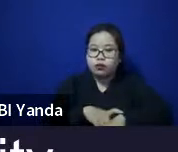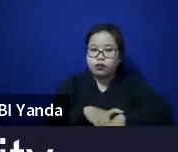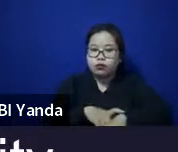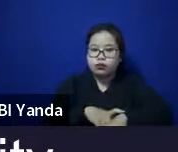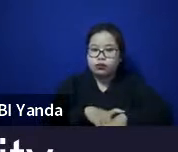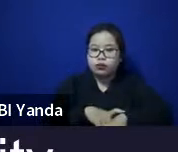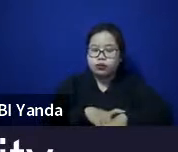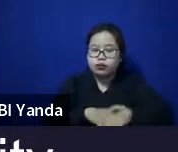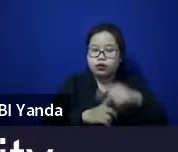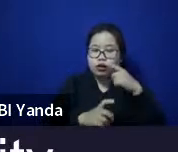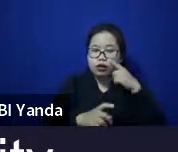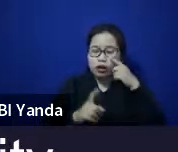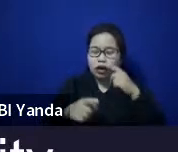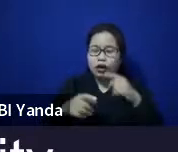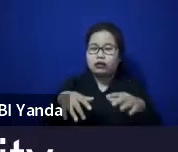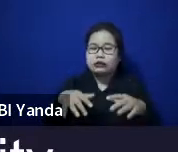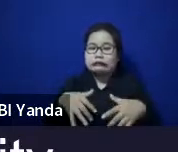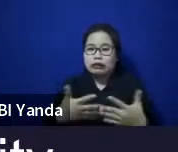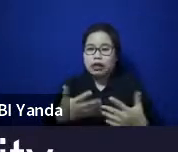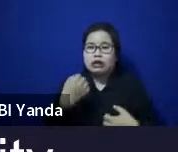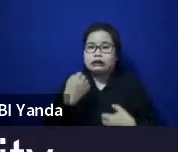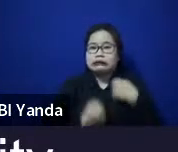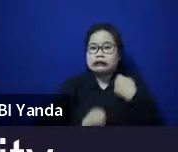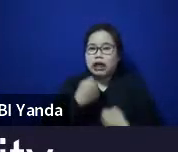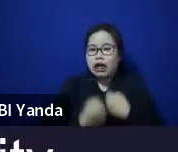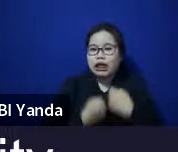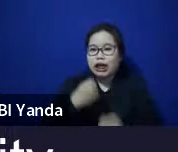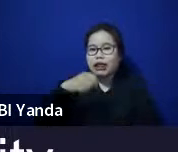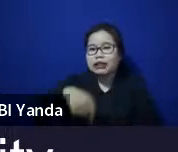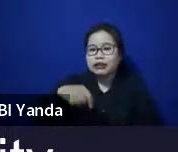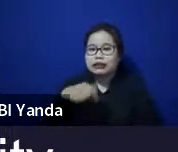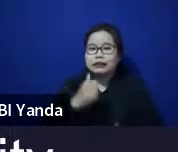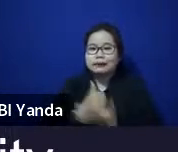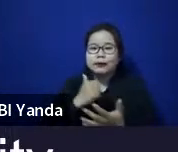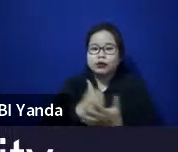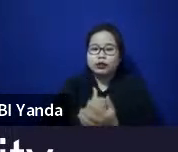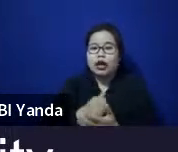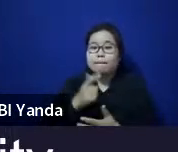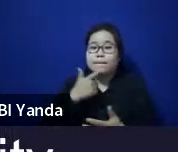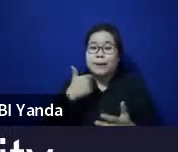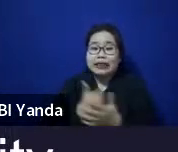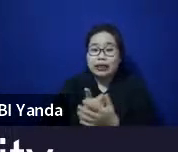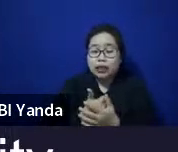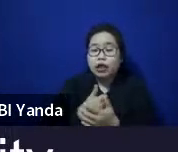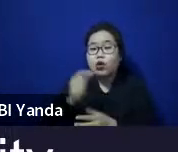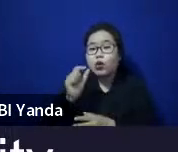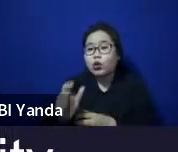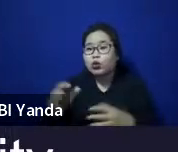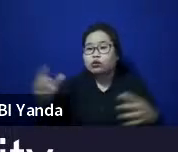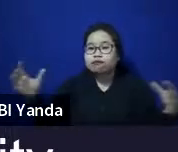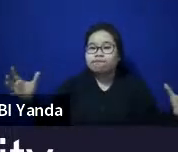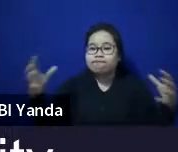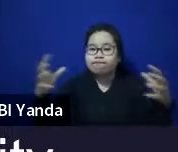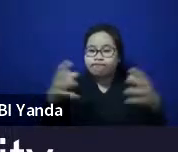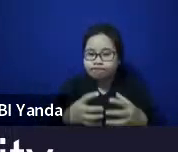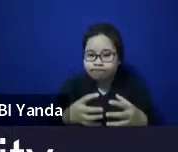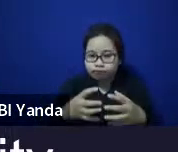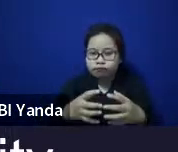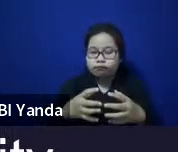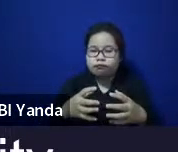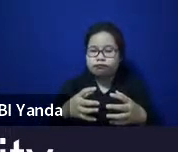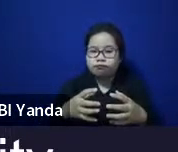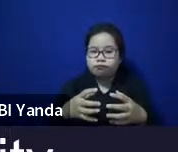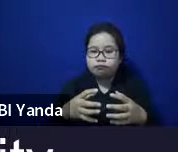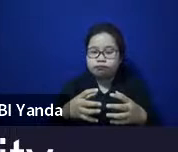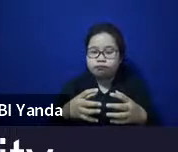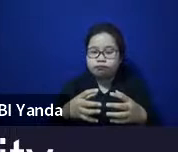importance and significance as it brings together a more